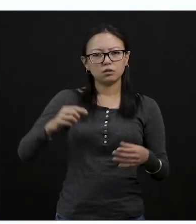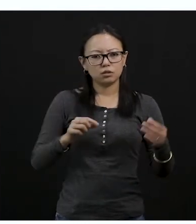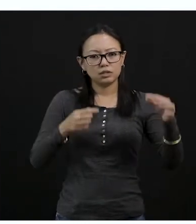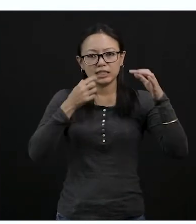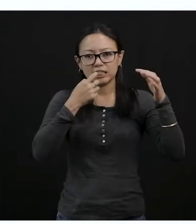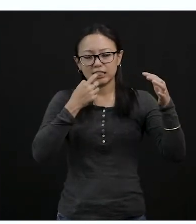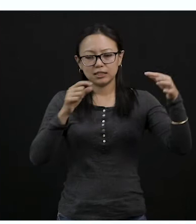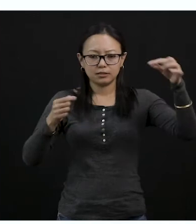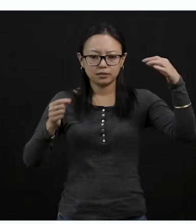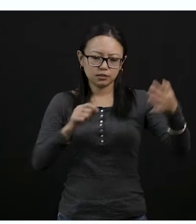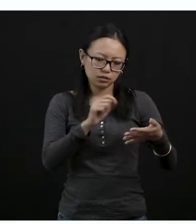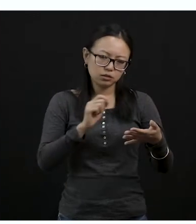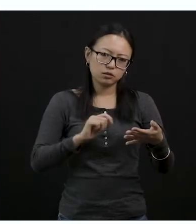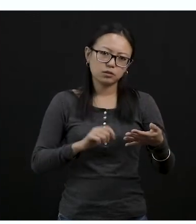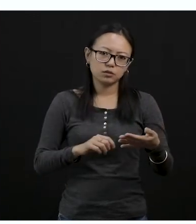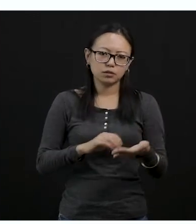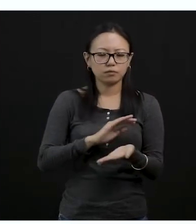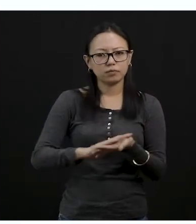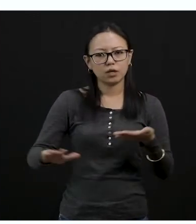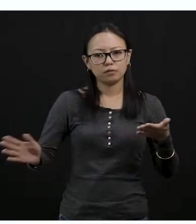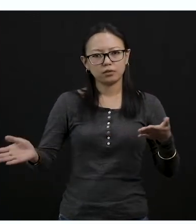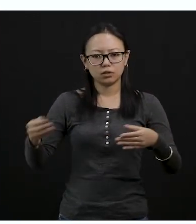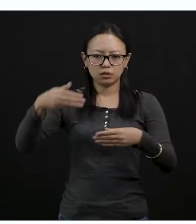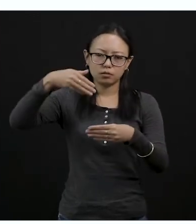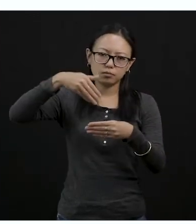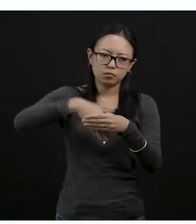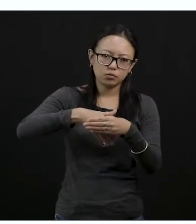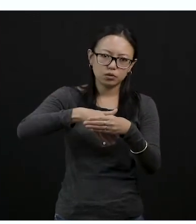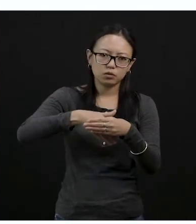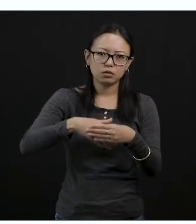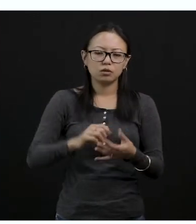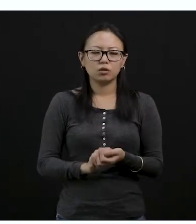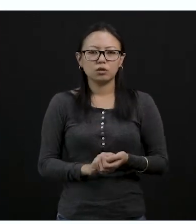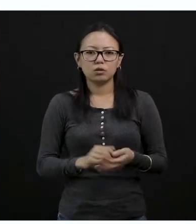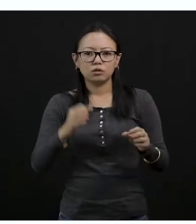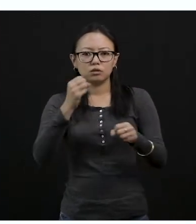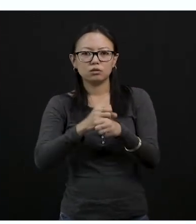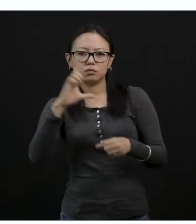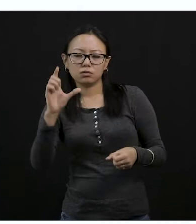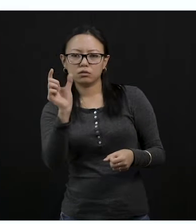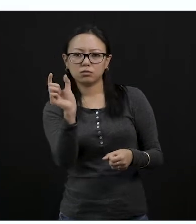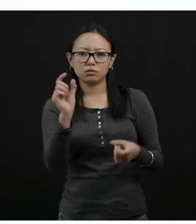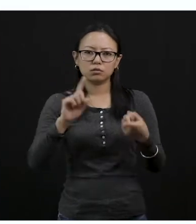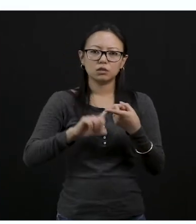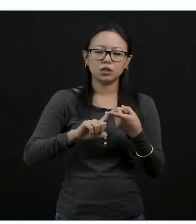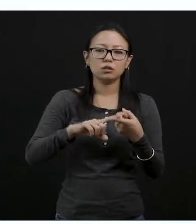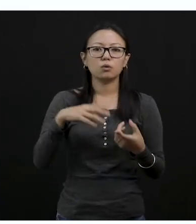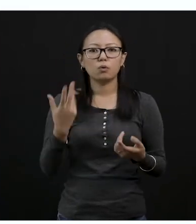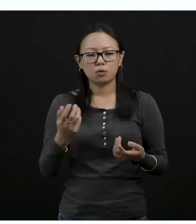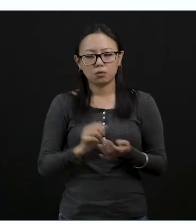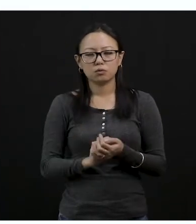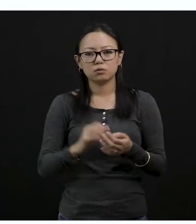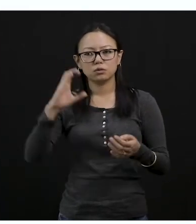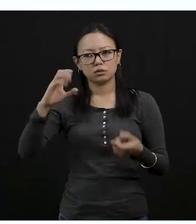going to seal it nicely. Either you can use a glue, a gum, or a sellotape. So after